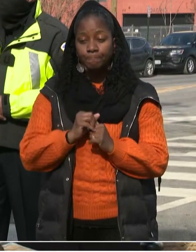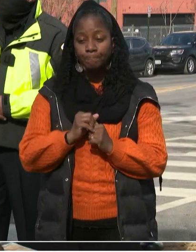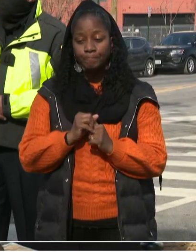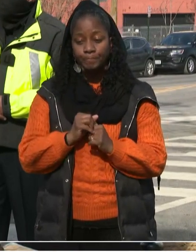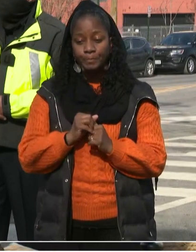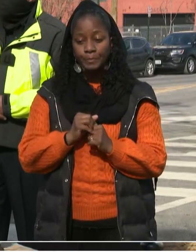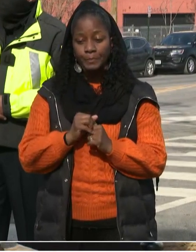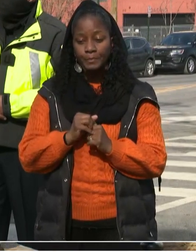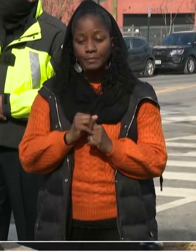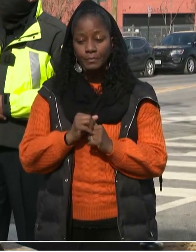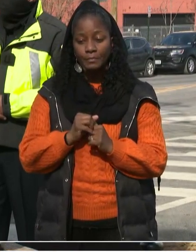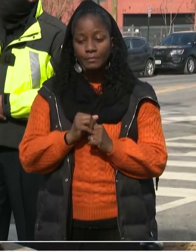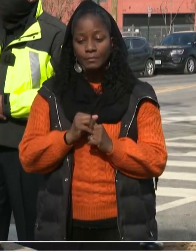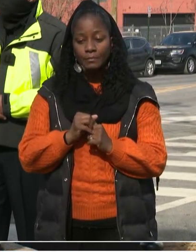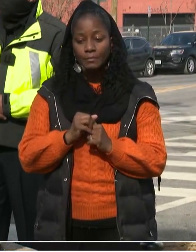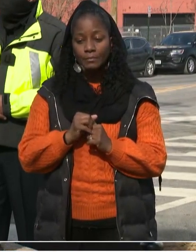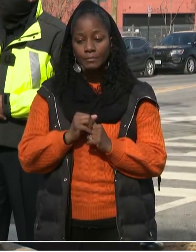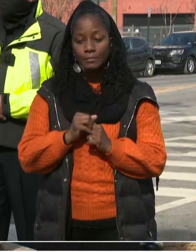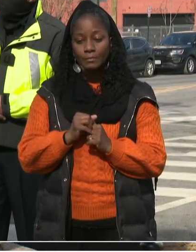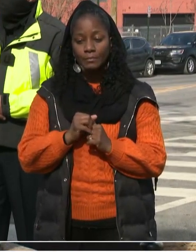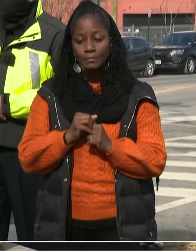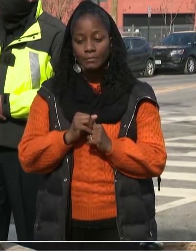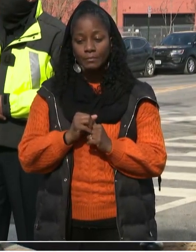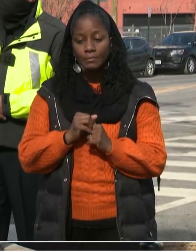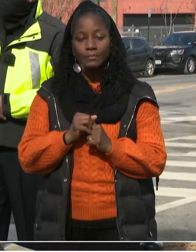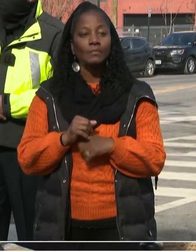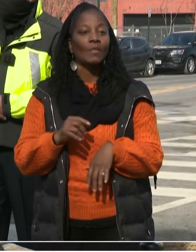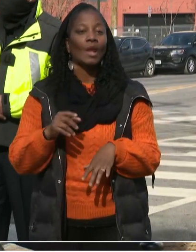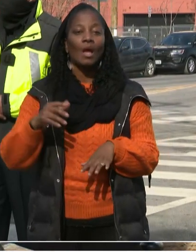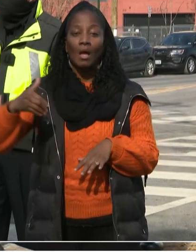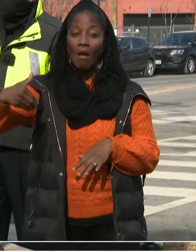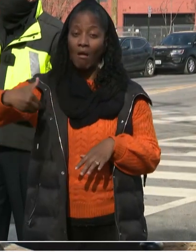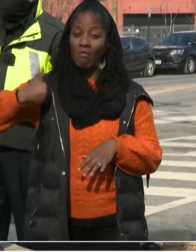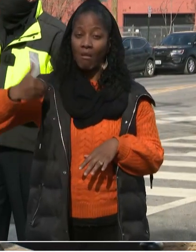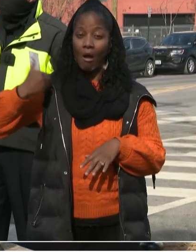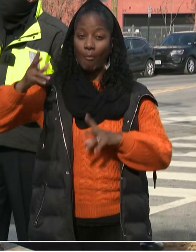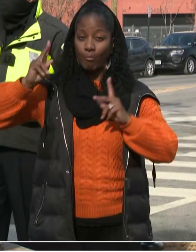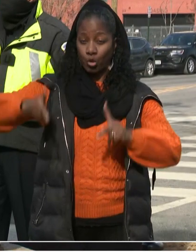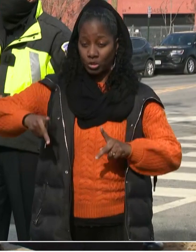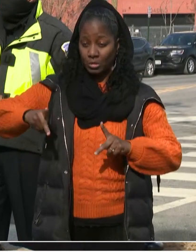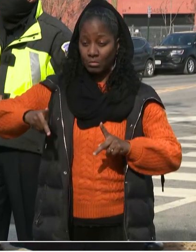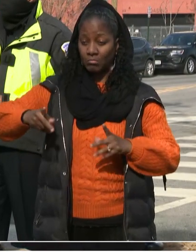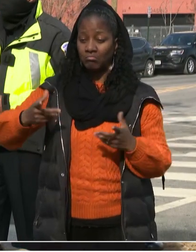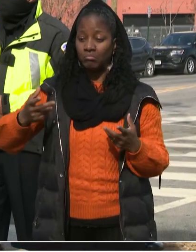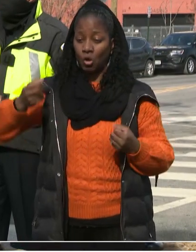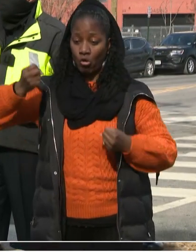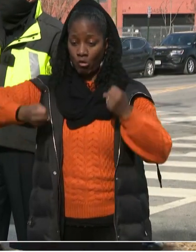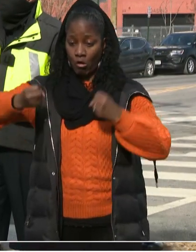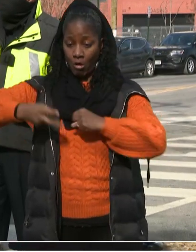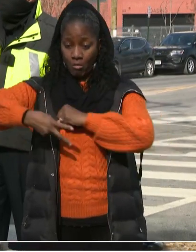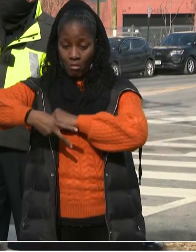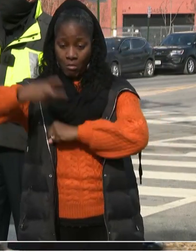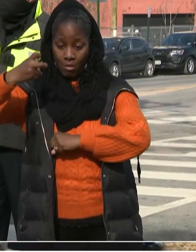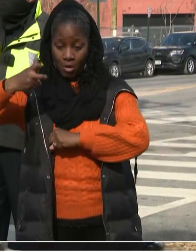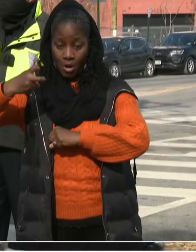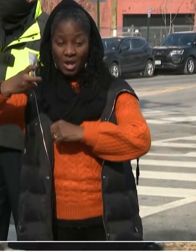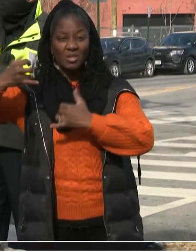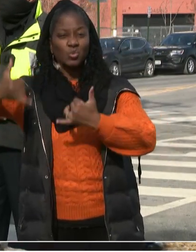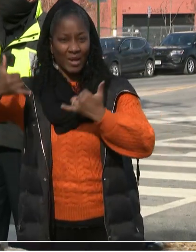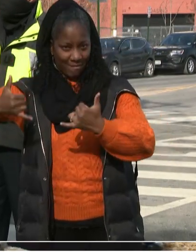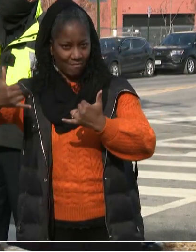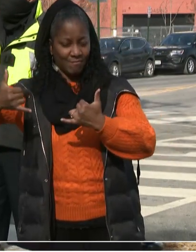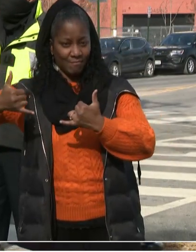a young person carjacks somebody today and in very short